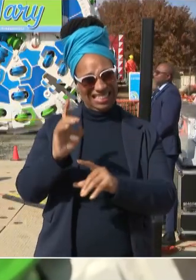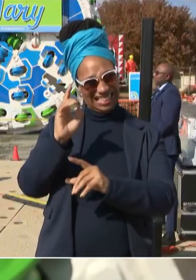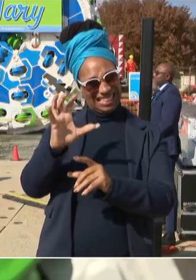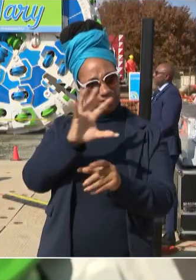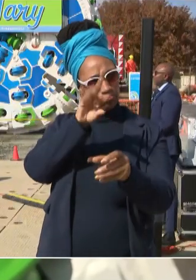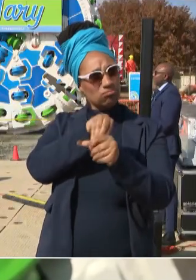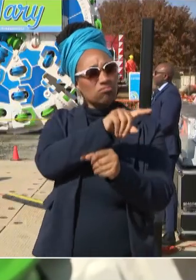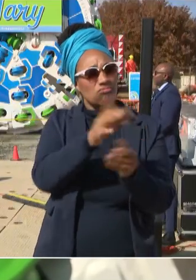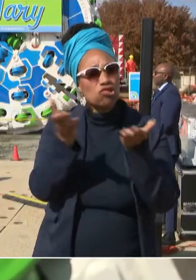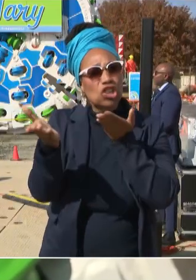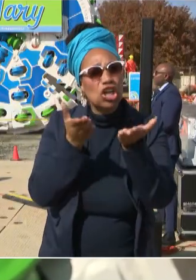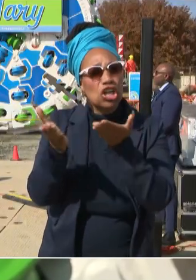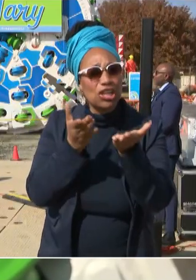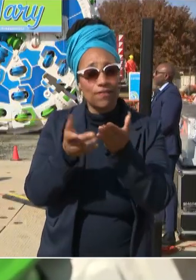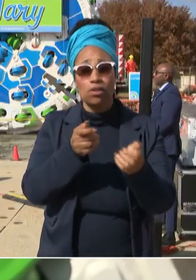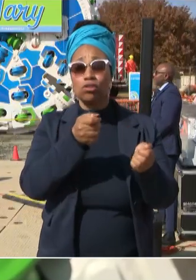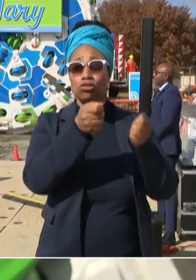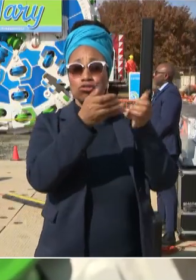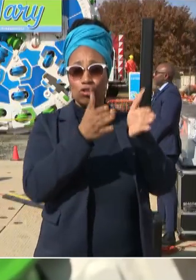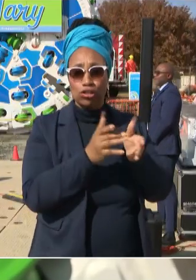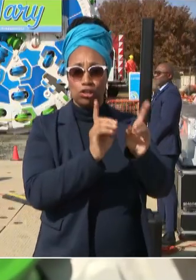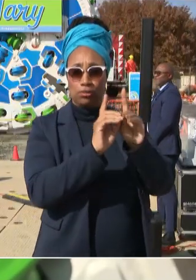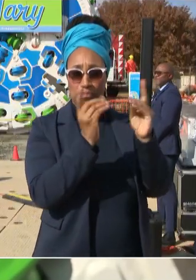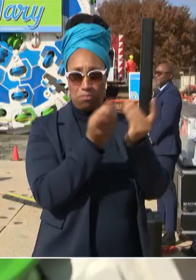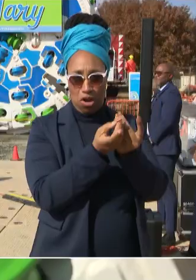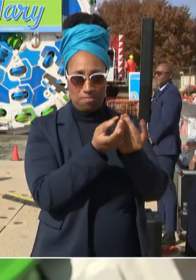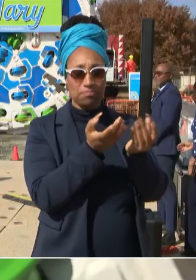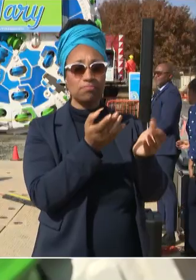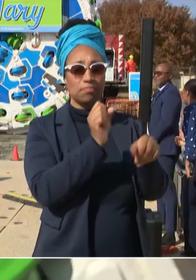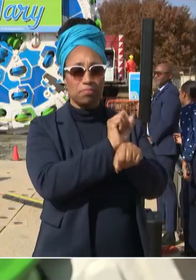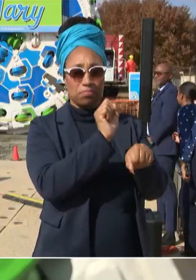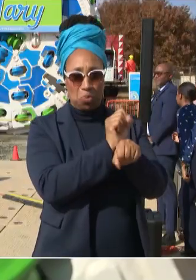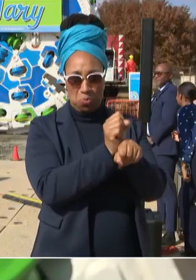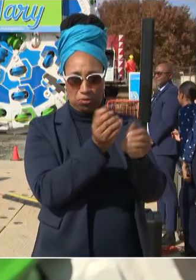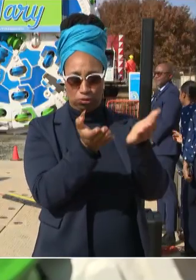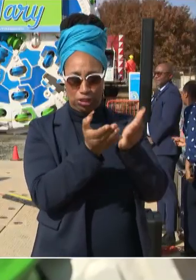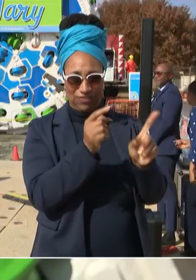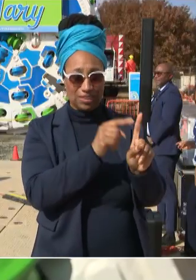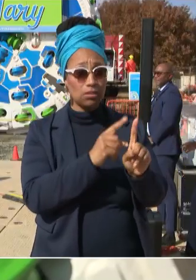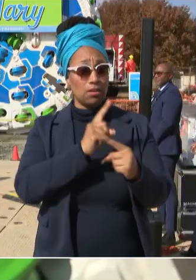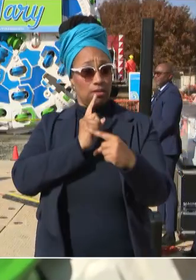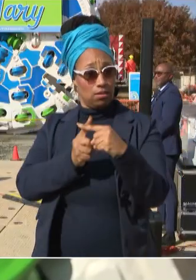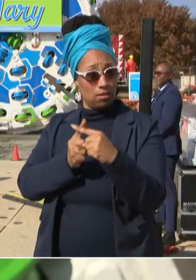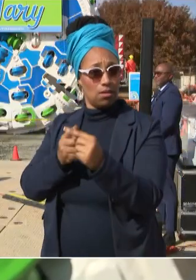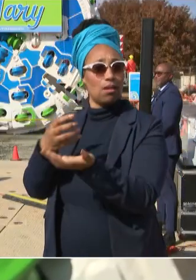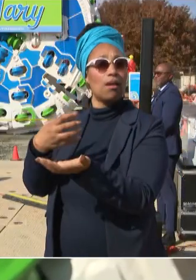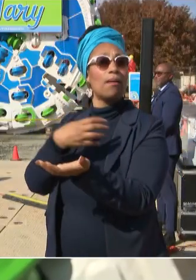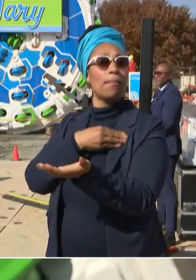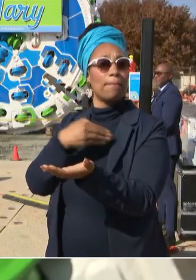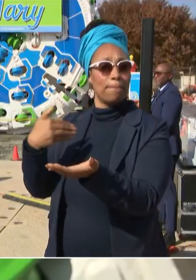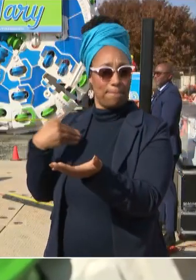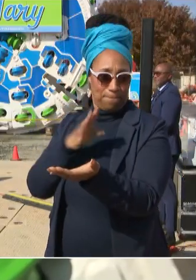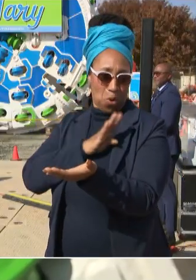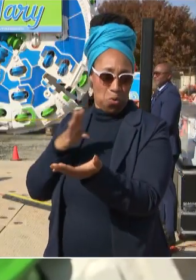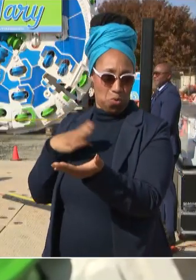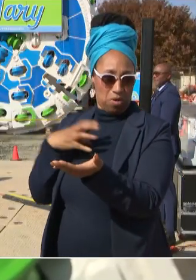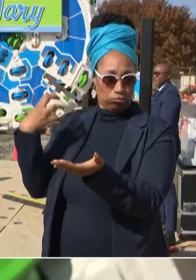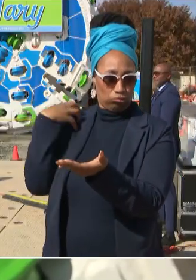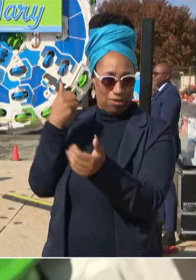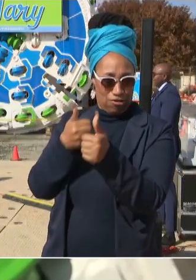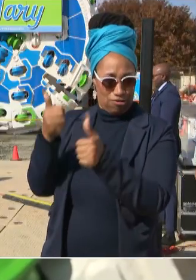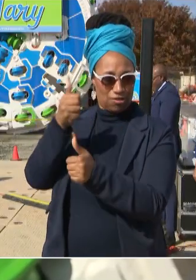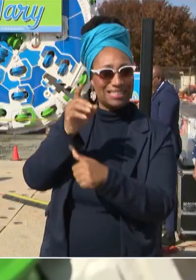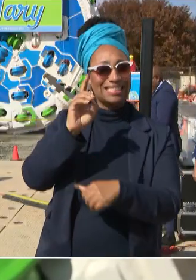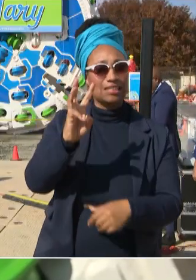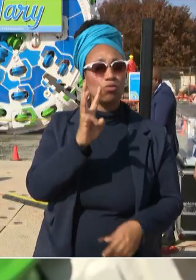of Employment Services and as her tenure as Chair of the DC Water Board of Directors, Dr. Unique